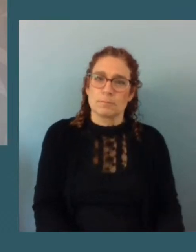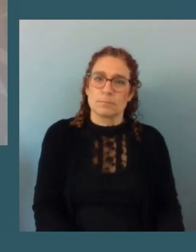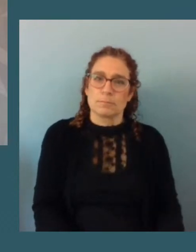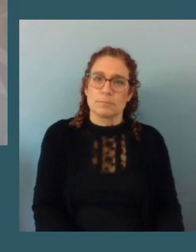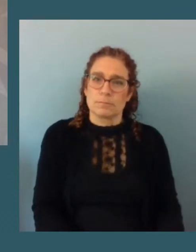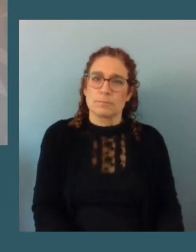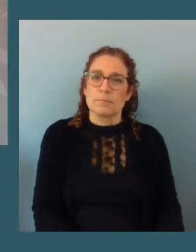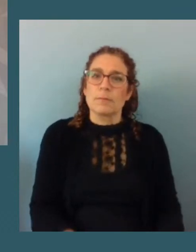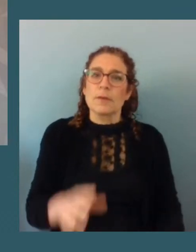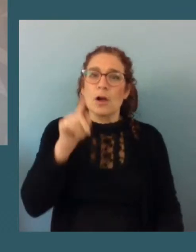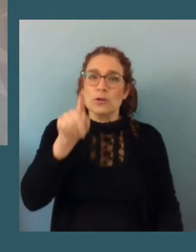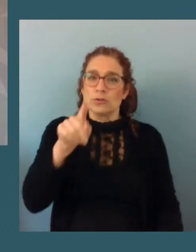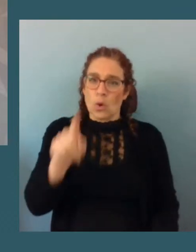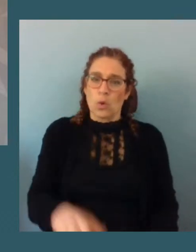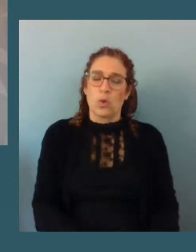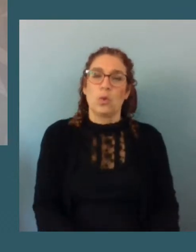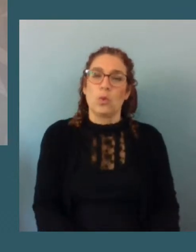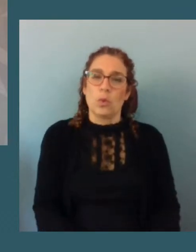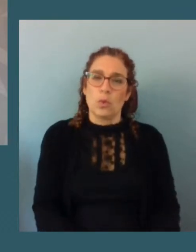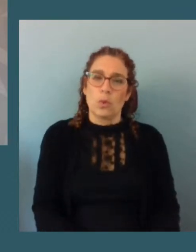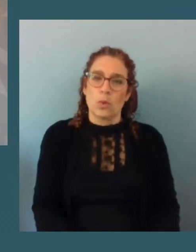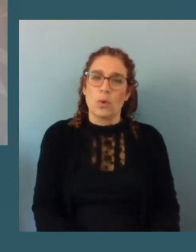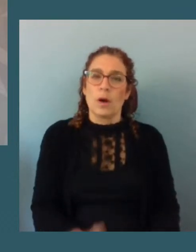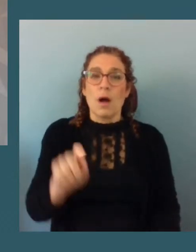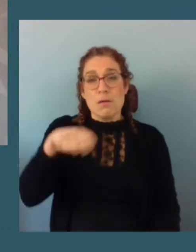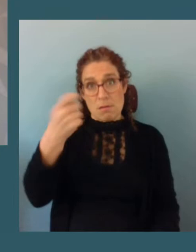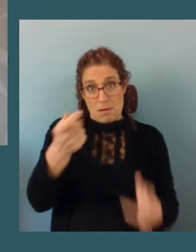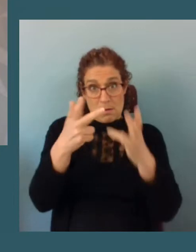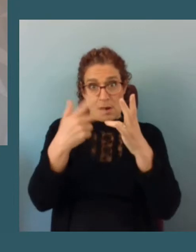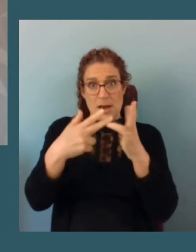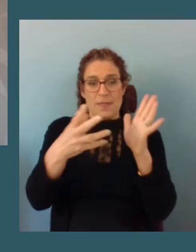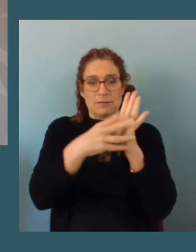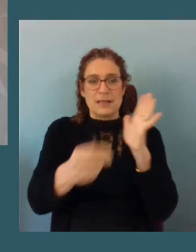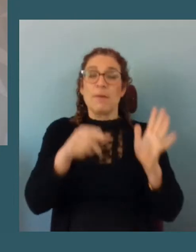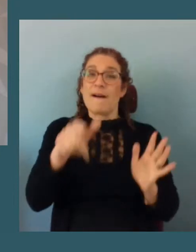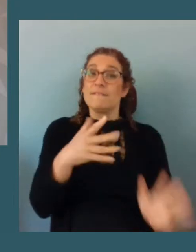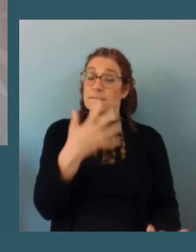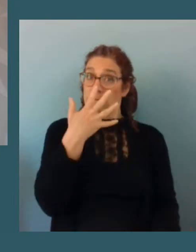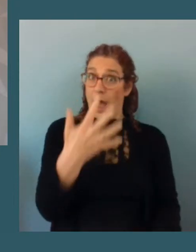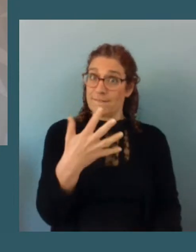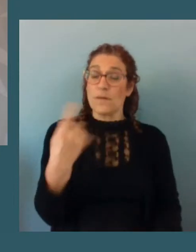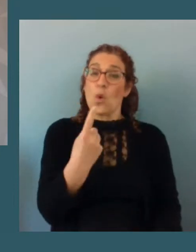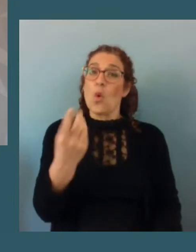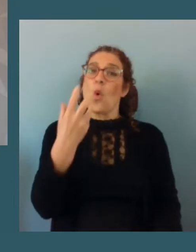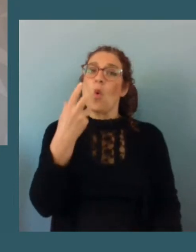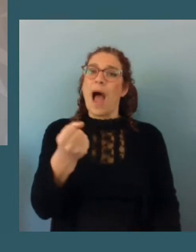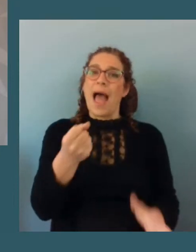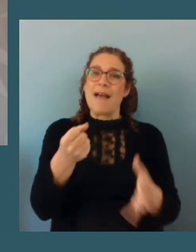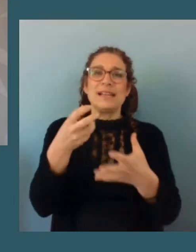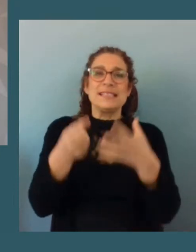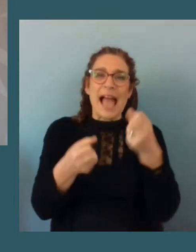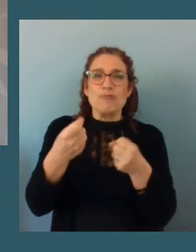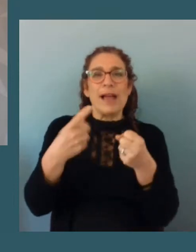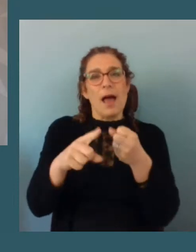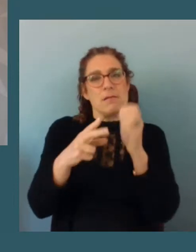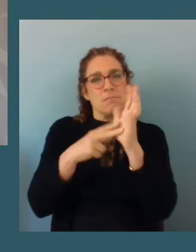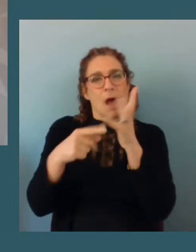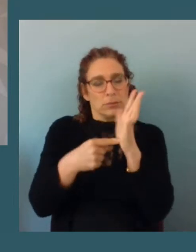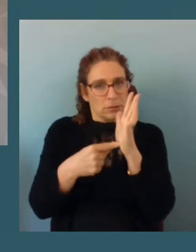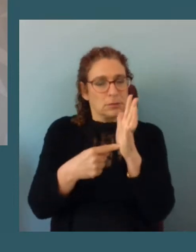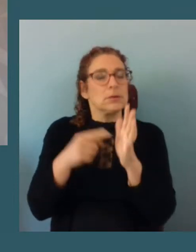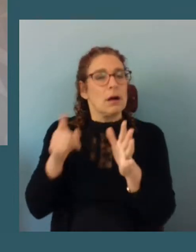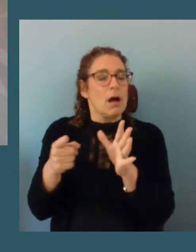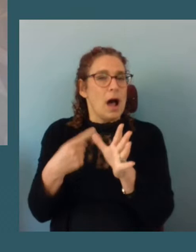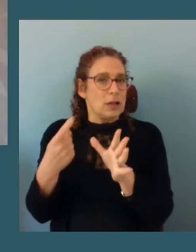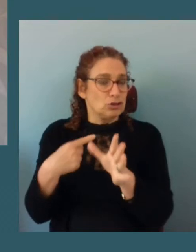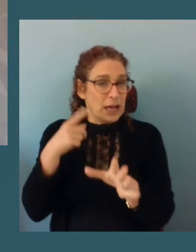so the next one is a 5-year-old with a dairy and nut allergy. Is there anything that can be done to